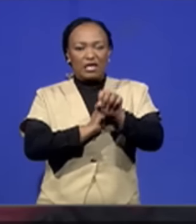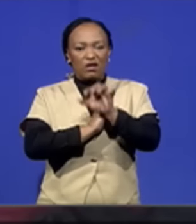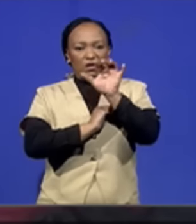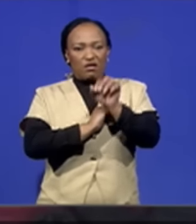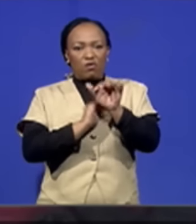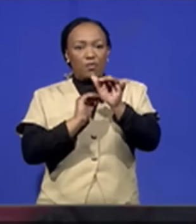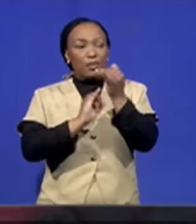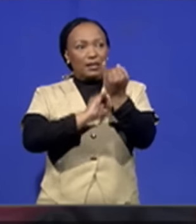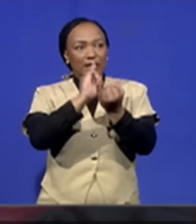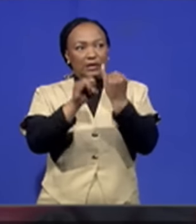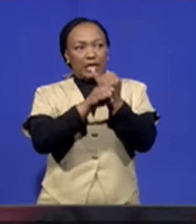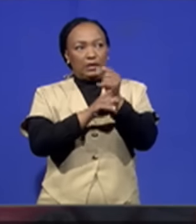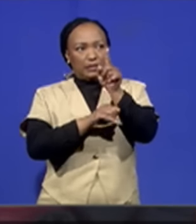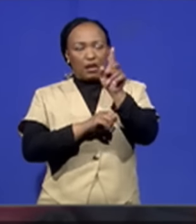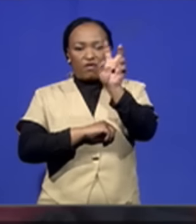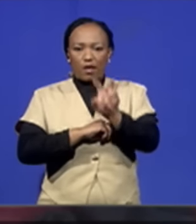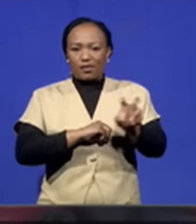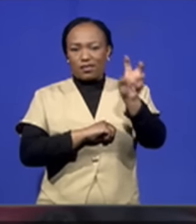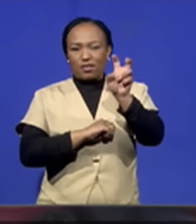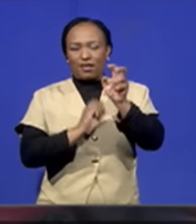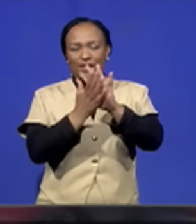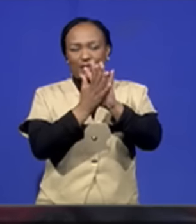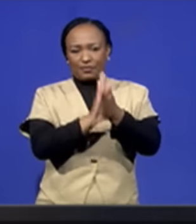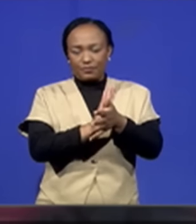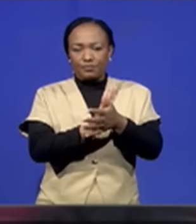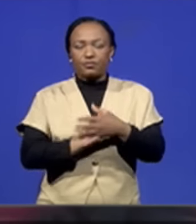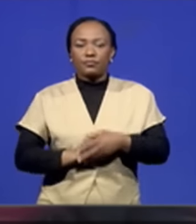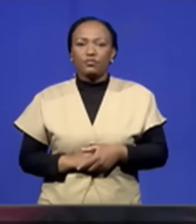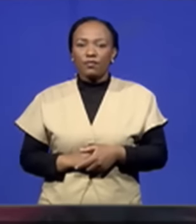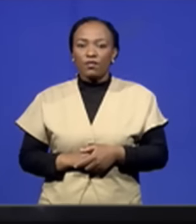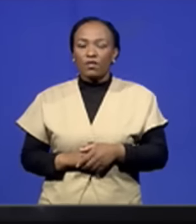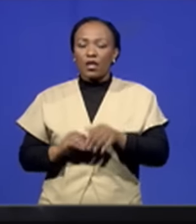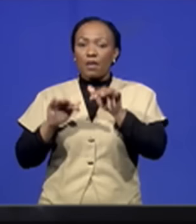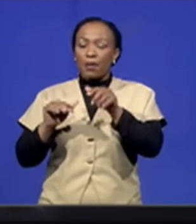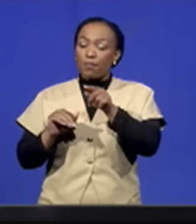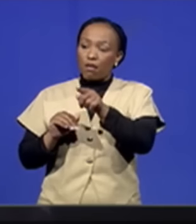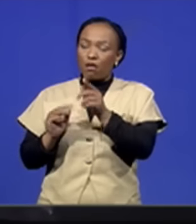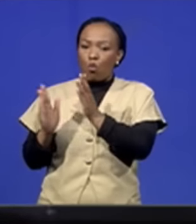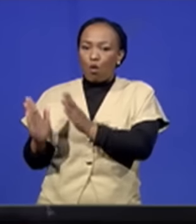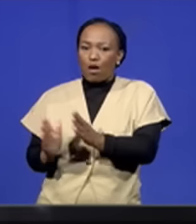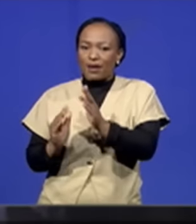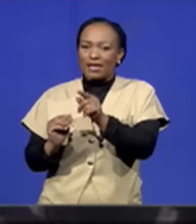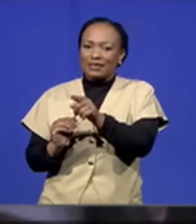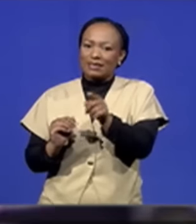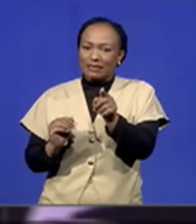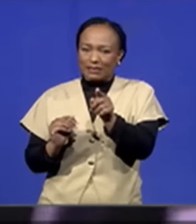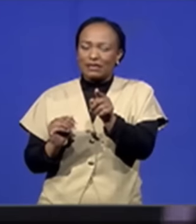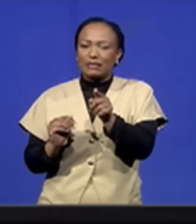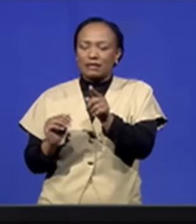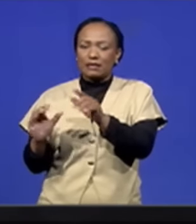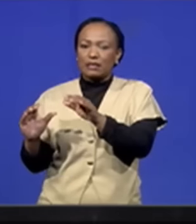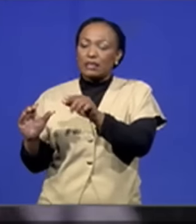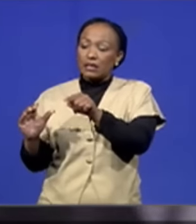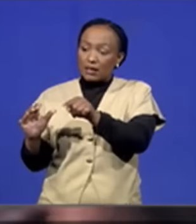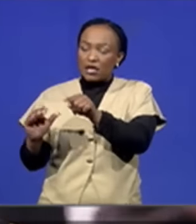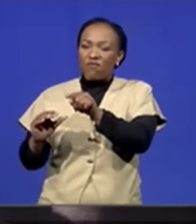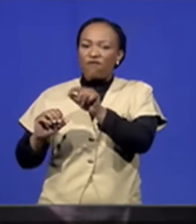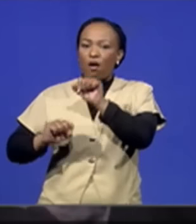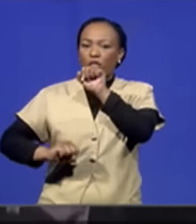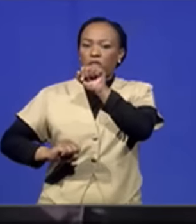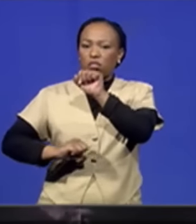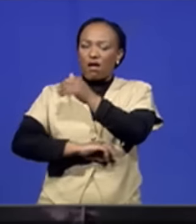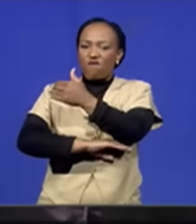boditšhaba. The organizers and funders must understand they are eroding our standing as a safe home